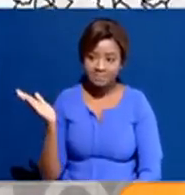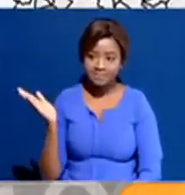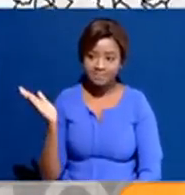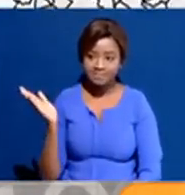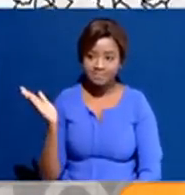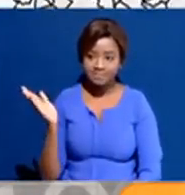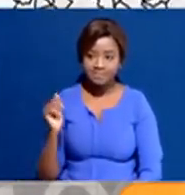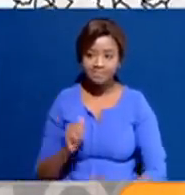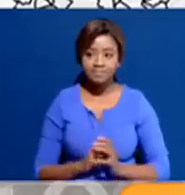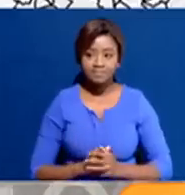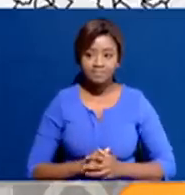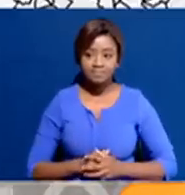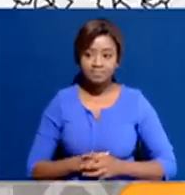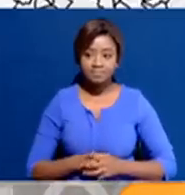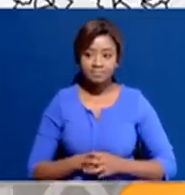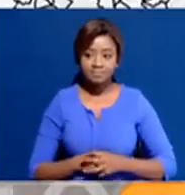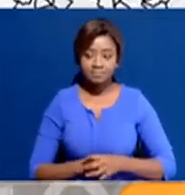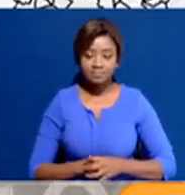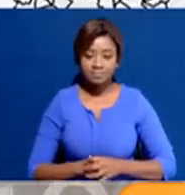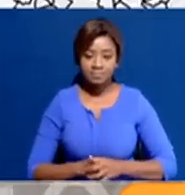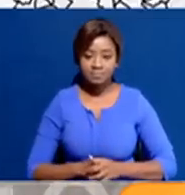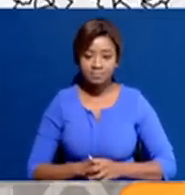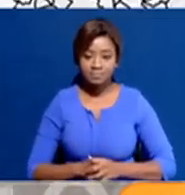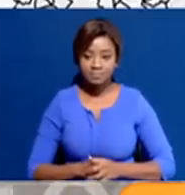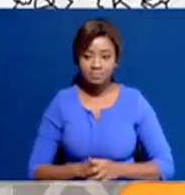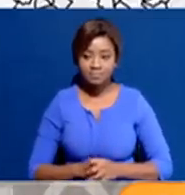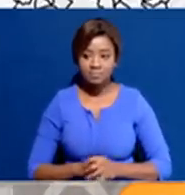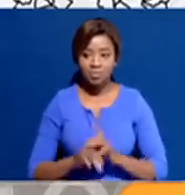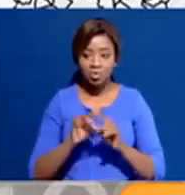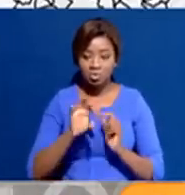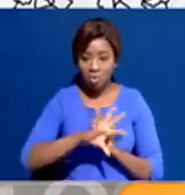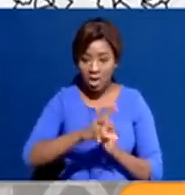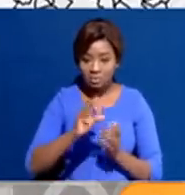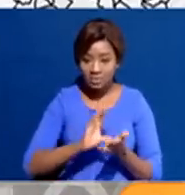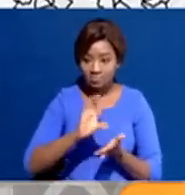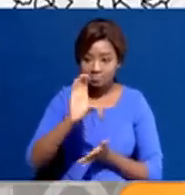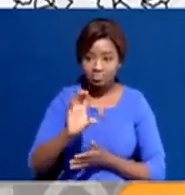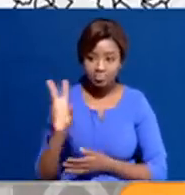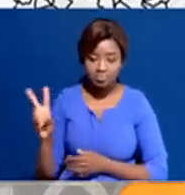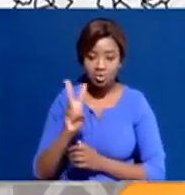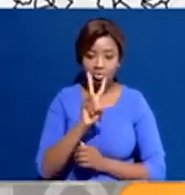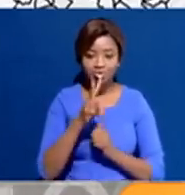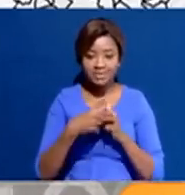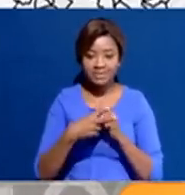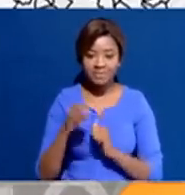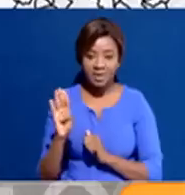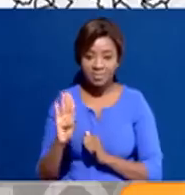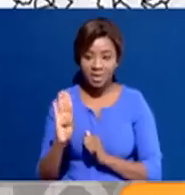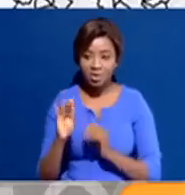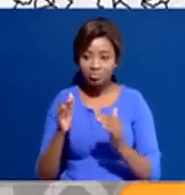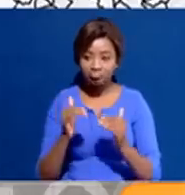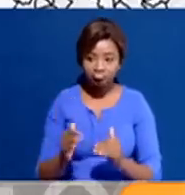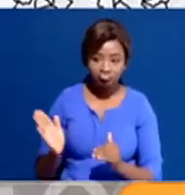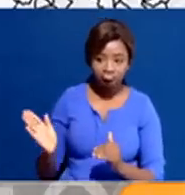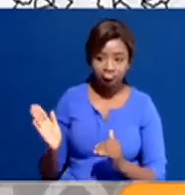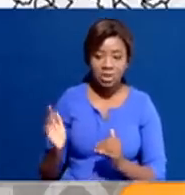and an additional 8 billion shillings for pensions. Counties' allocations amount to 27 billion shillings monthly,